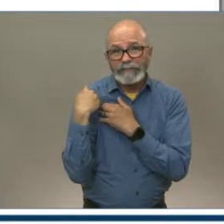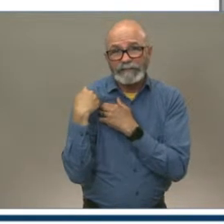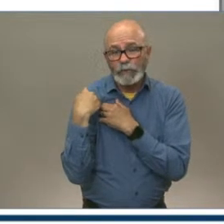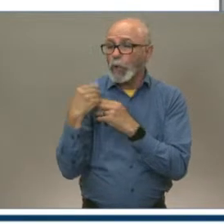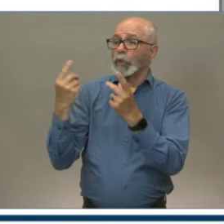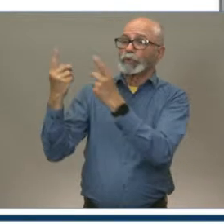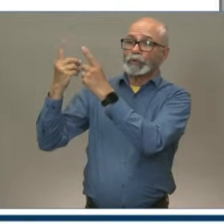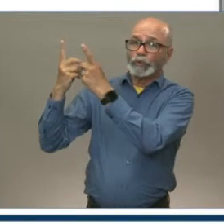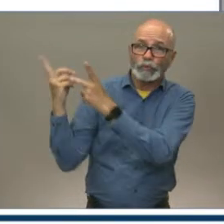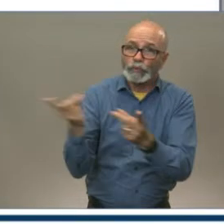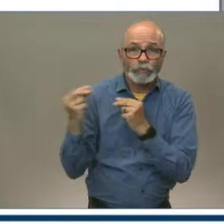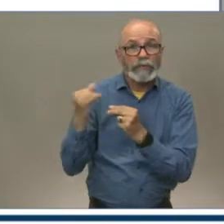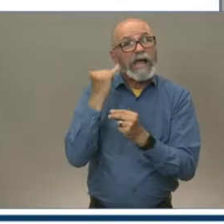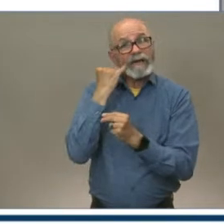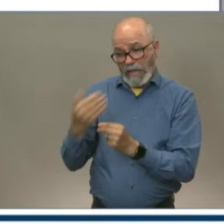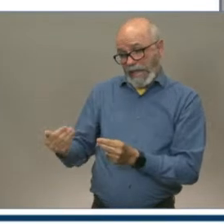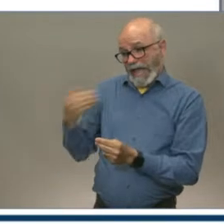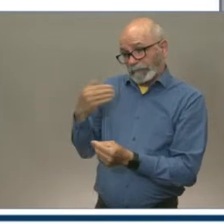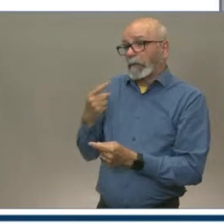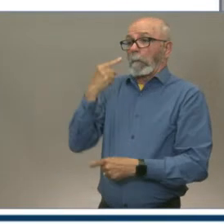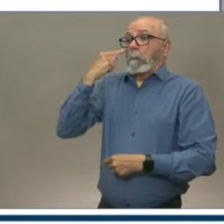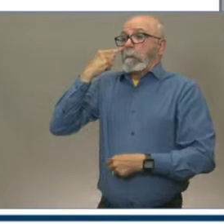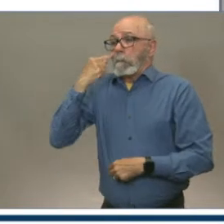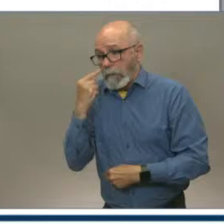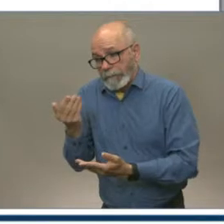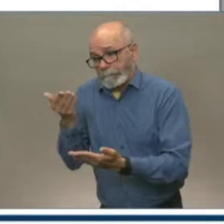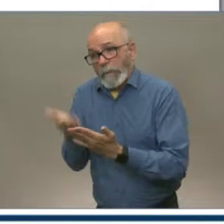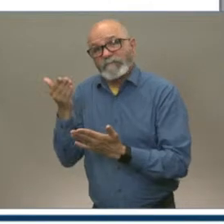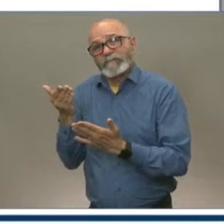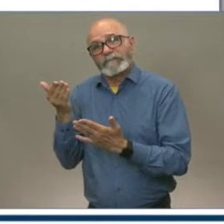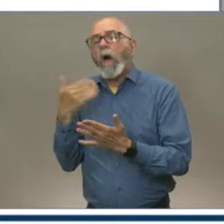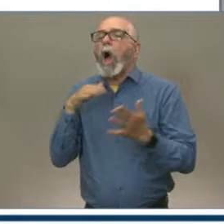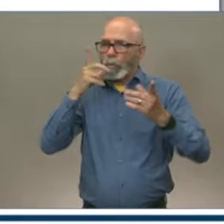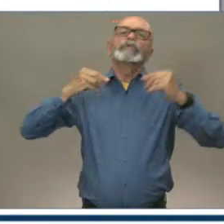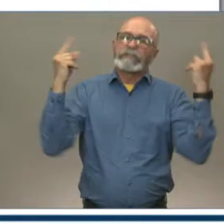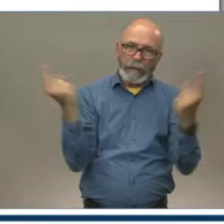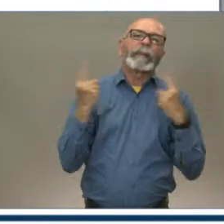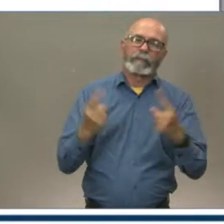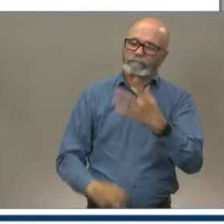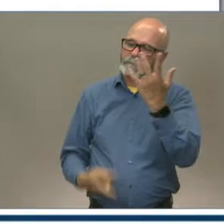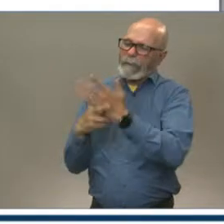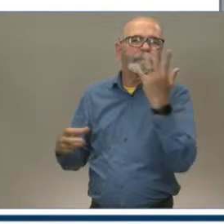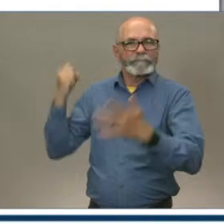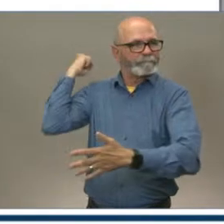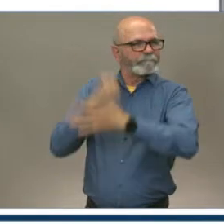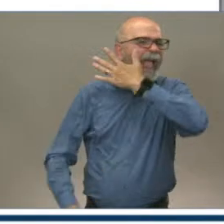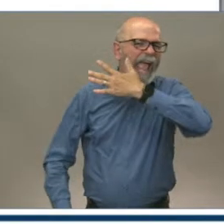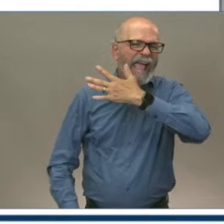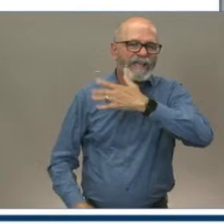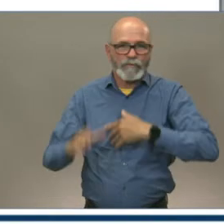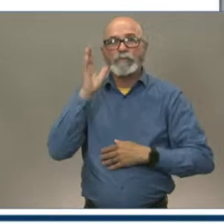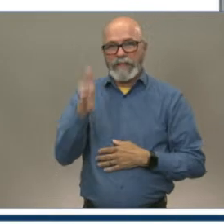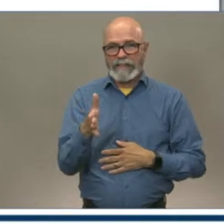charges, then that will happen. Enforcement is independent of government. They take the action required to ensure that fines